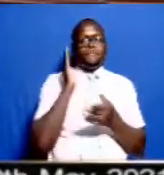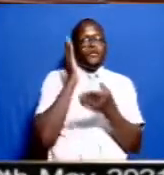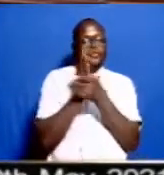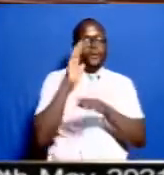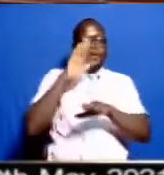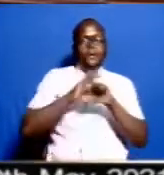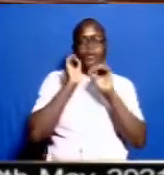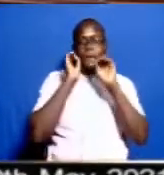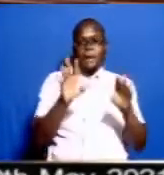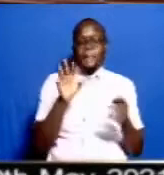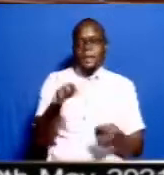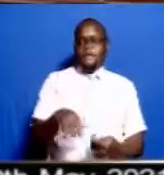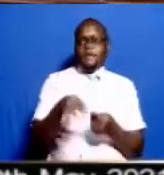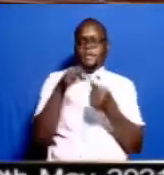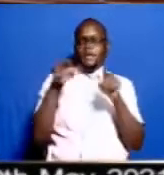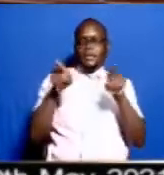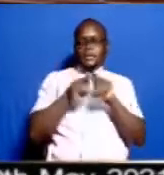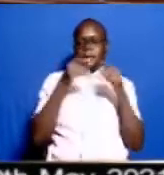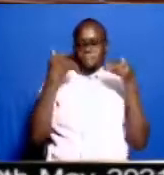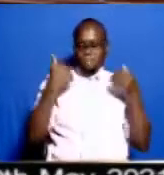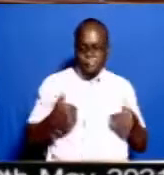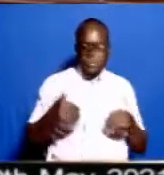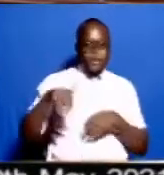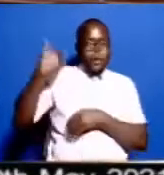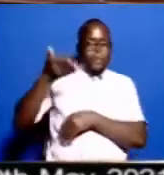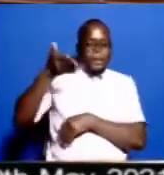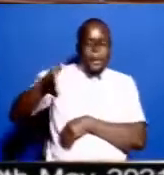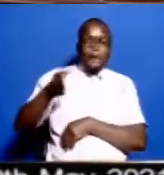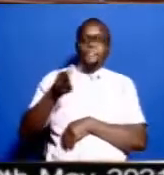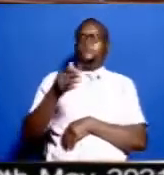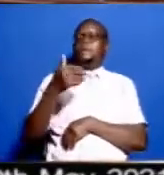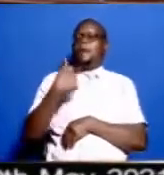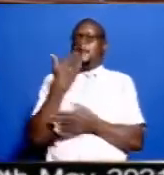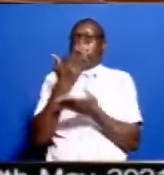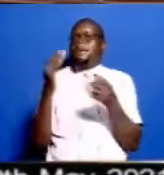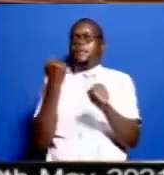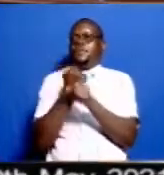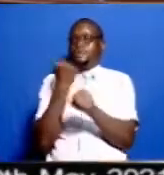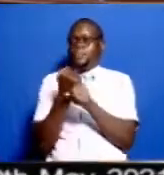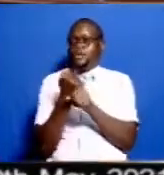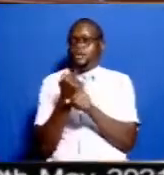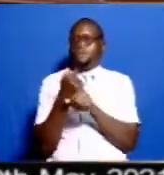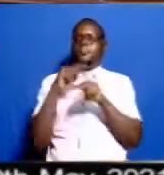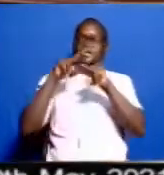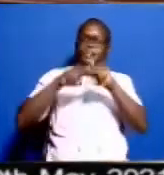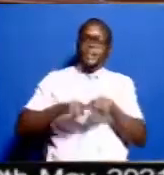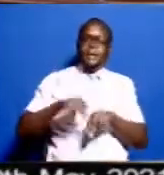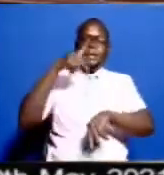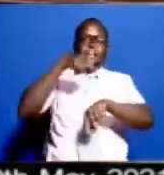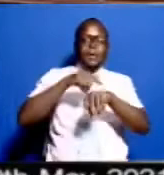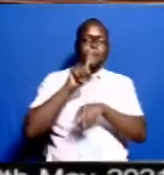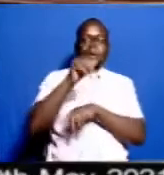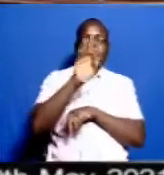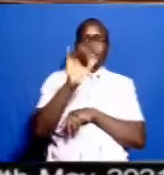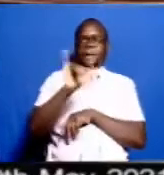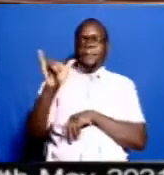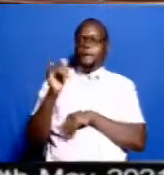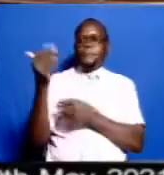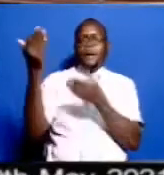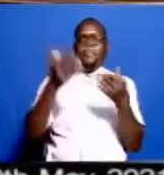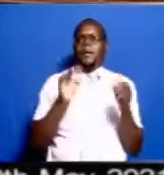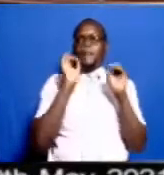kind for especially somebody like me who's always in the House, and if I have something else to do, to sit here when that one of those things is not